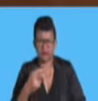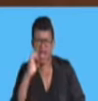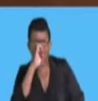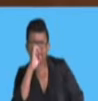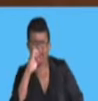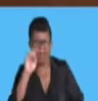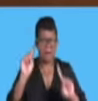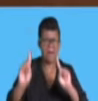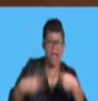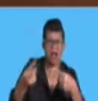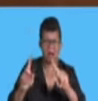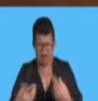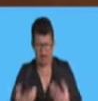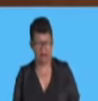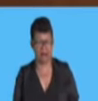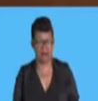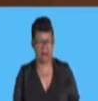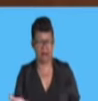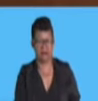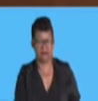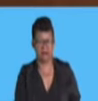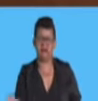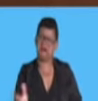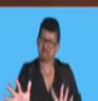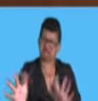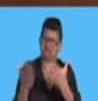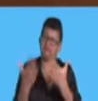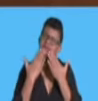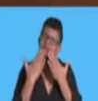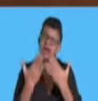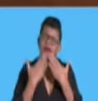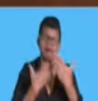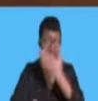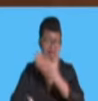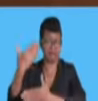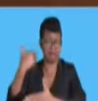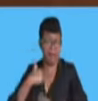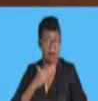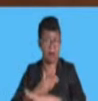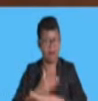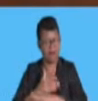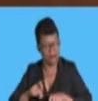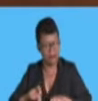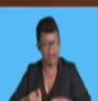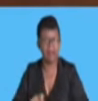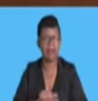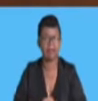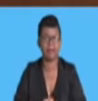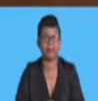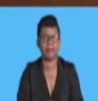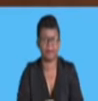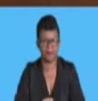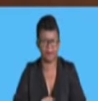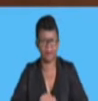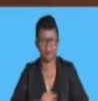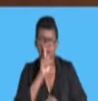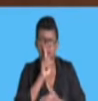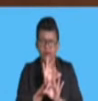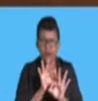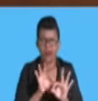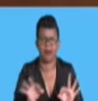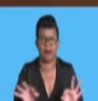and officers of all ranks of the forces at the time who maintained stability and order before entrusting the governance of our